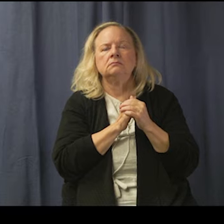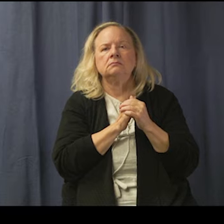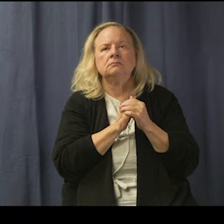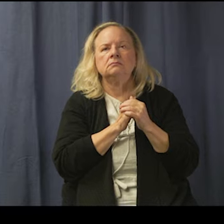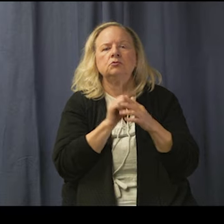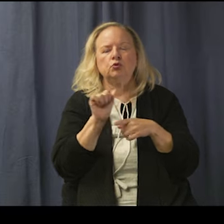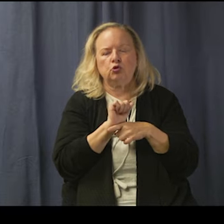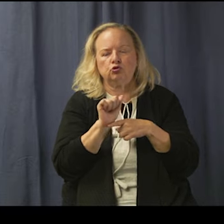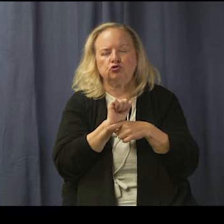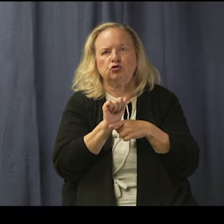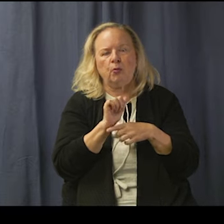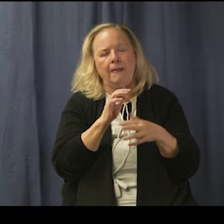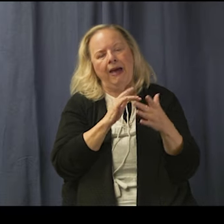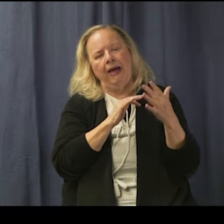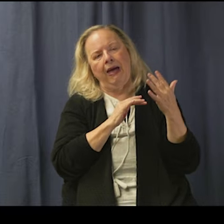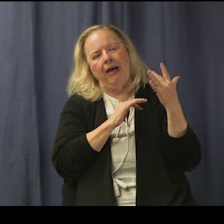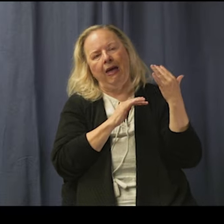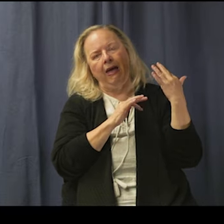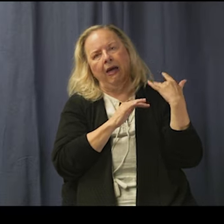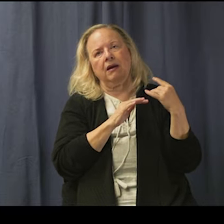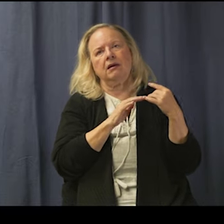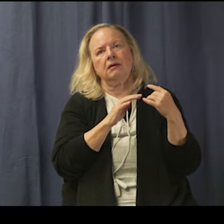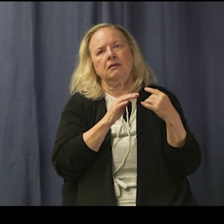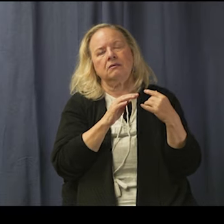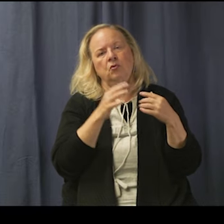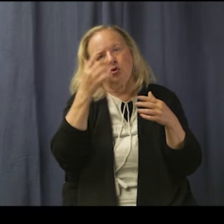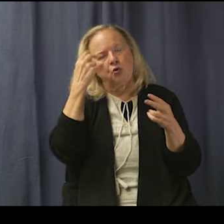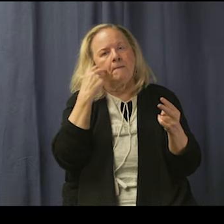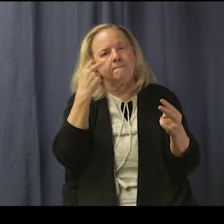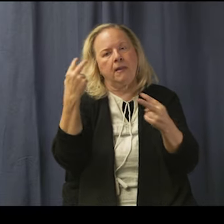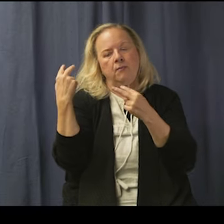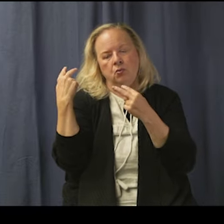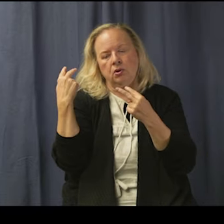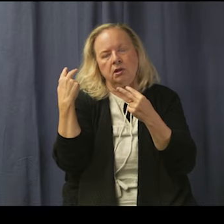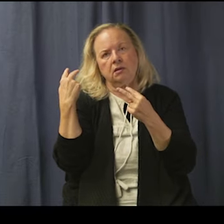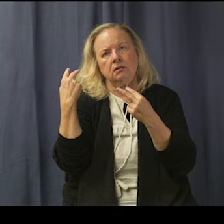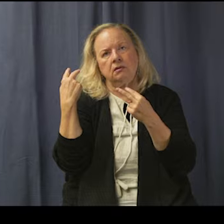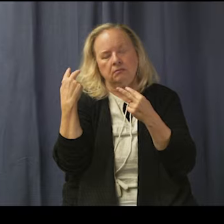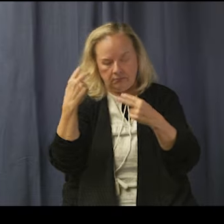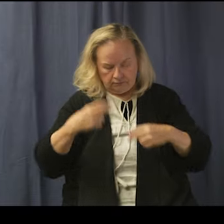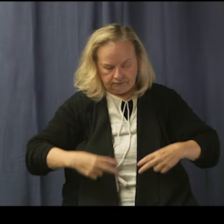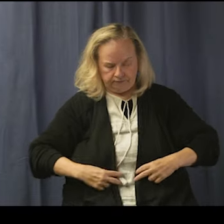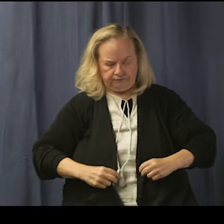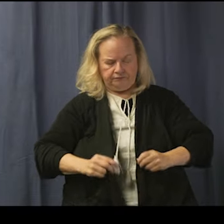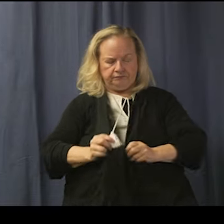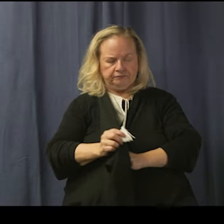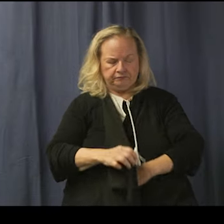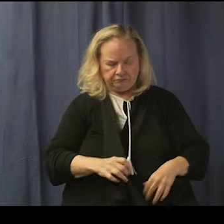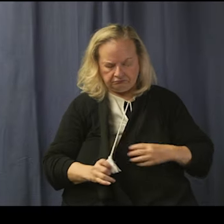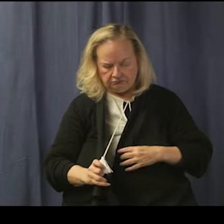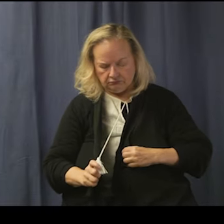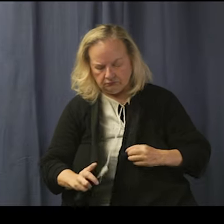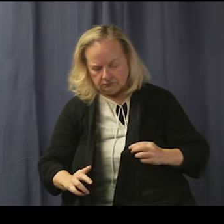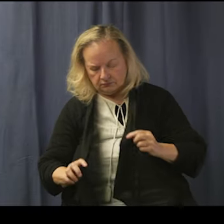a rehearsal. Let's go back with our collective memory. And here's the other thing. How